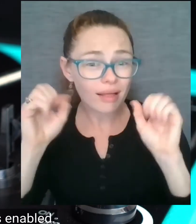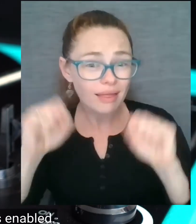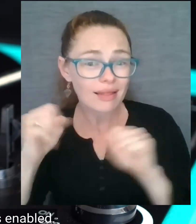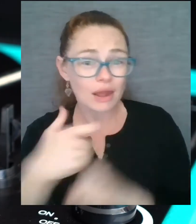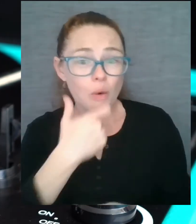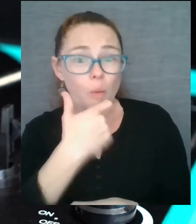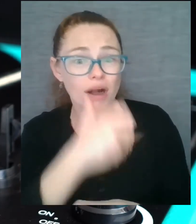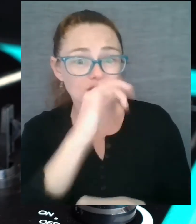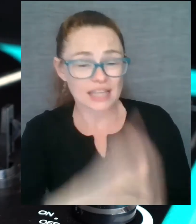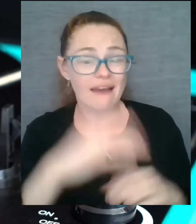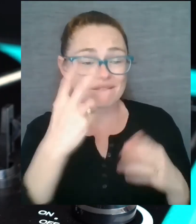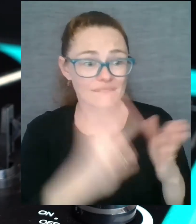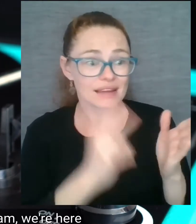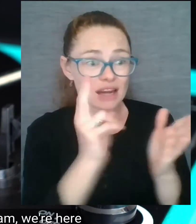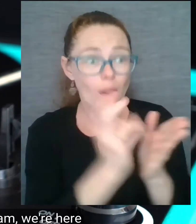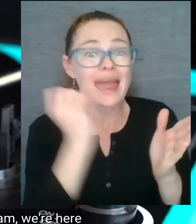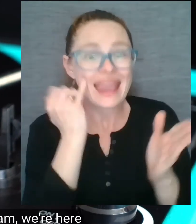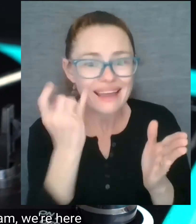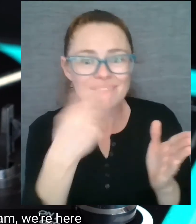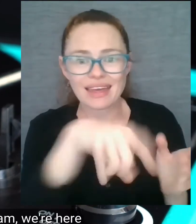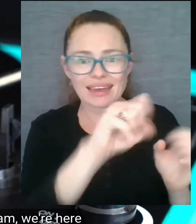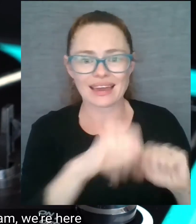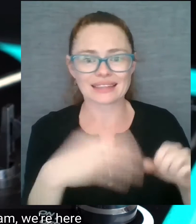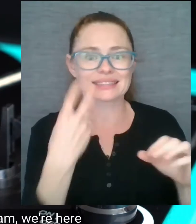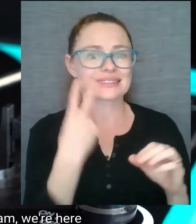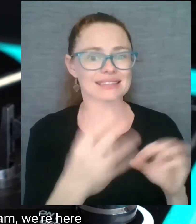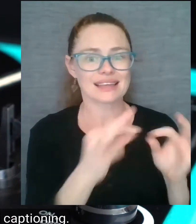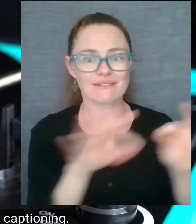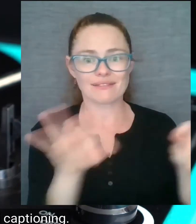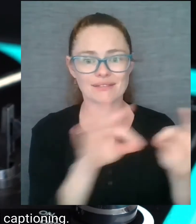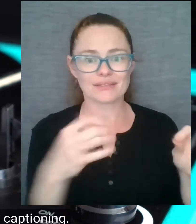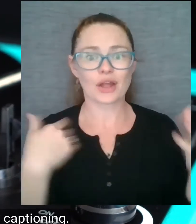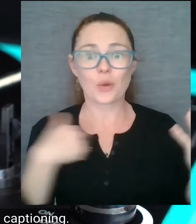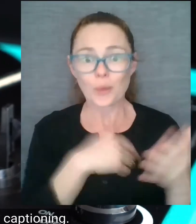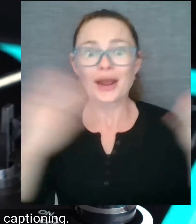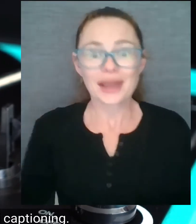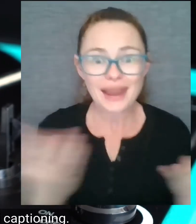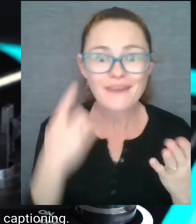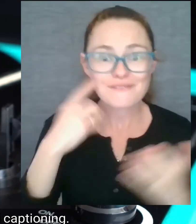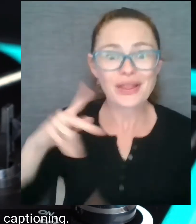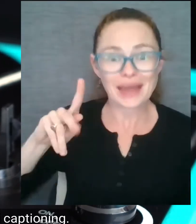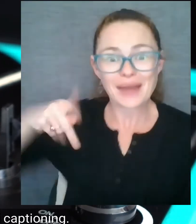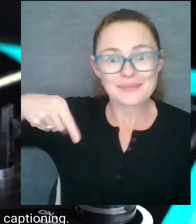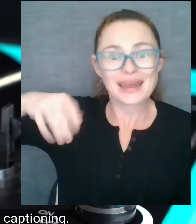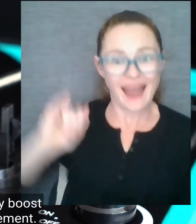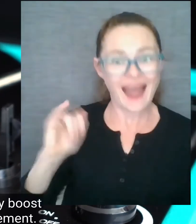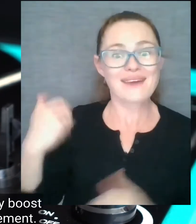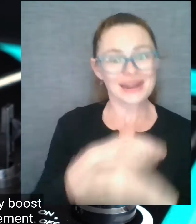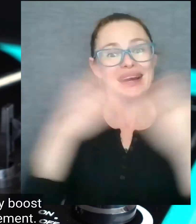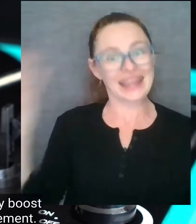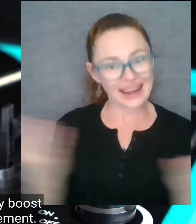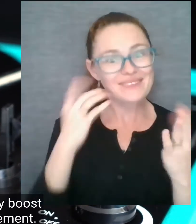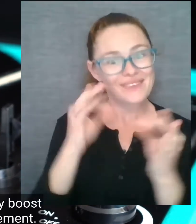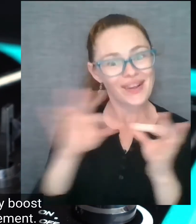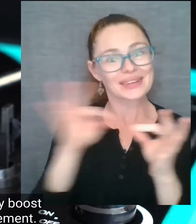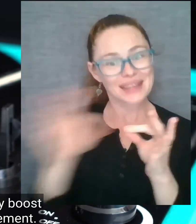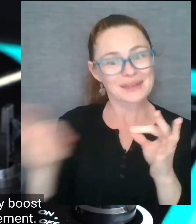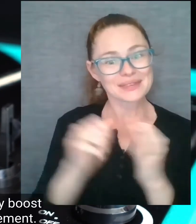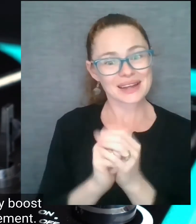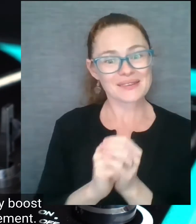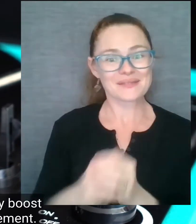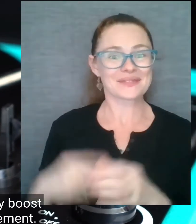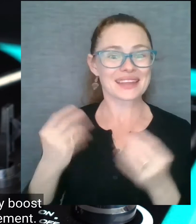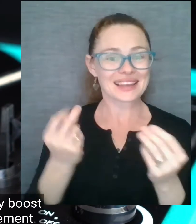is enabled. We're here for the KPIs, fam. We're here for the KPIs. Put closed captioning. It's going to instantly boost